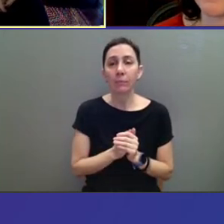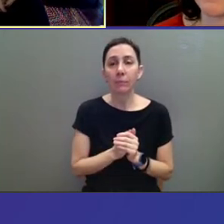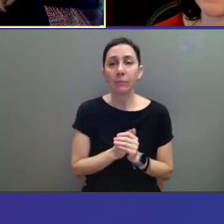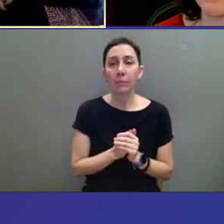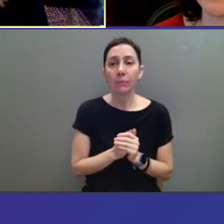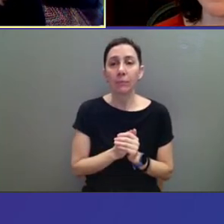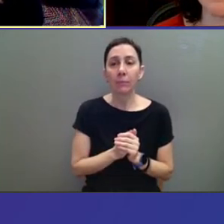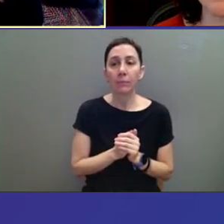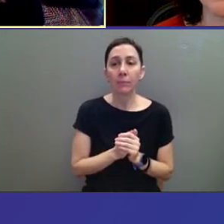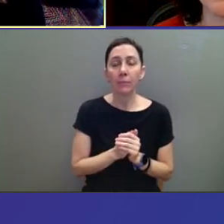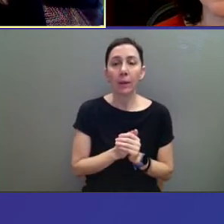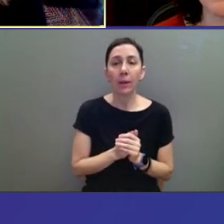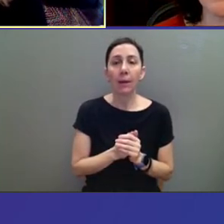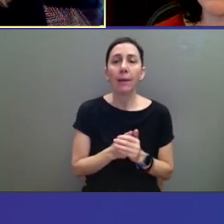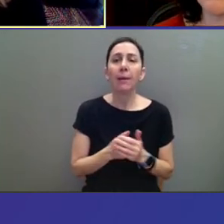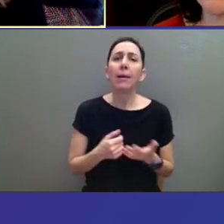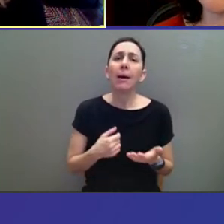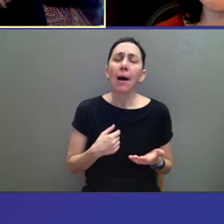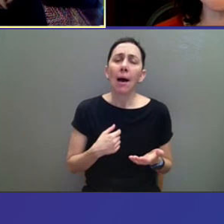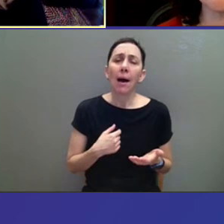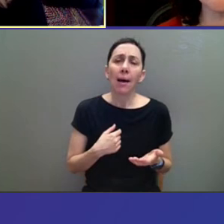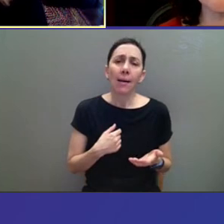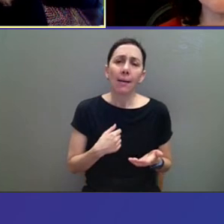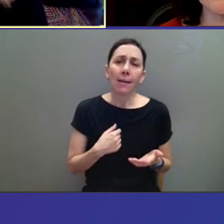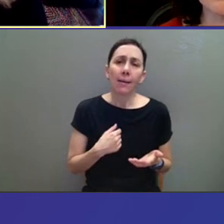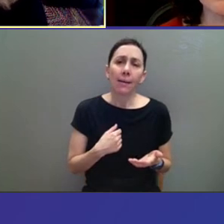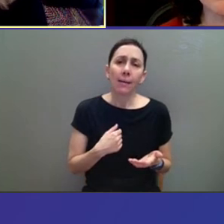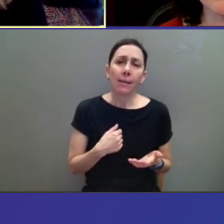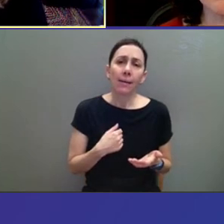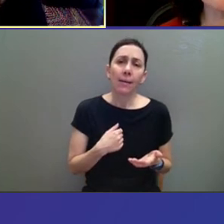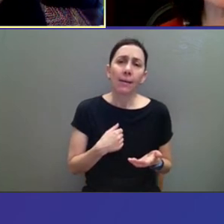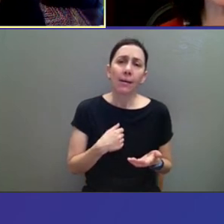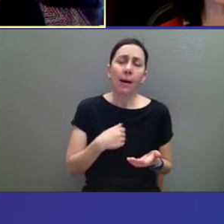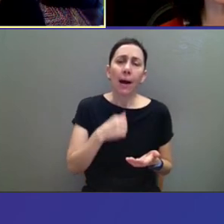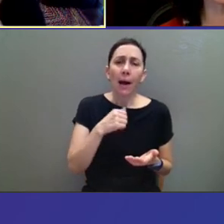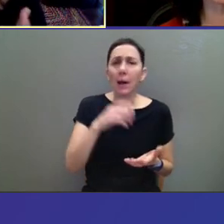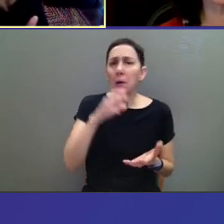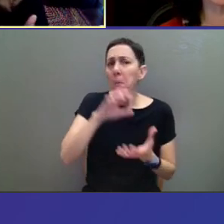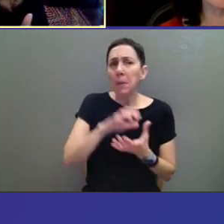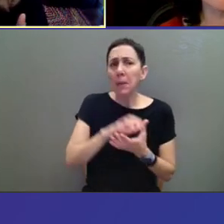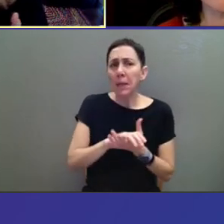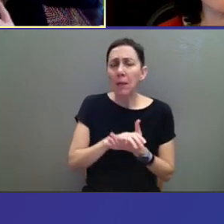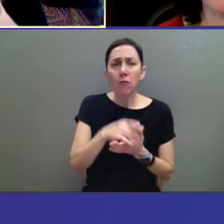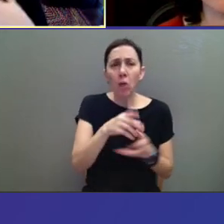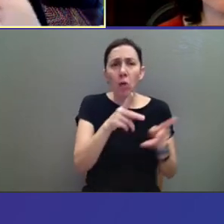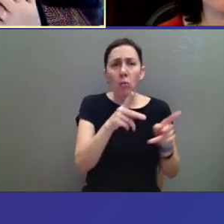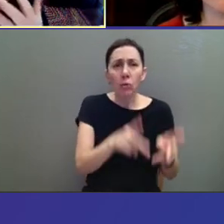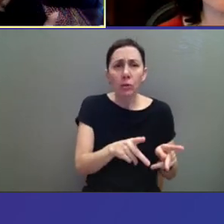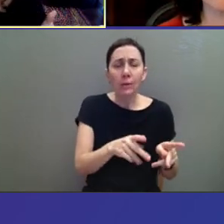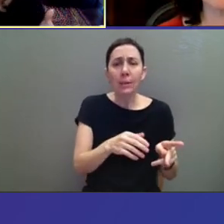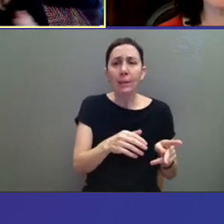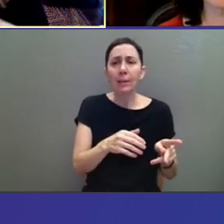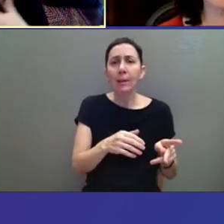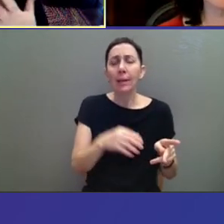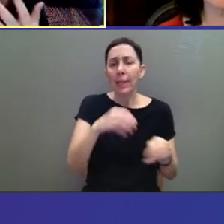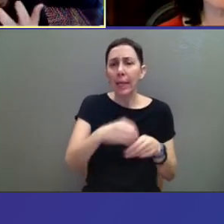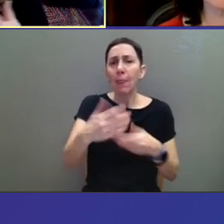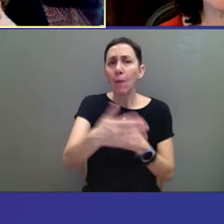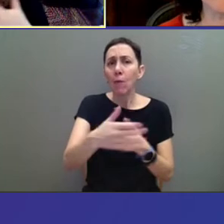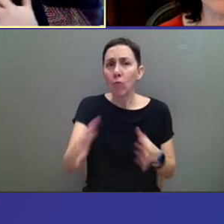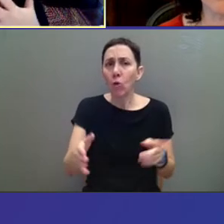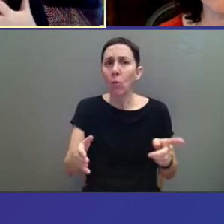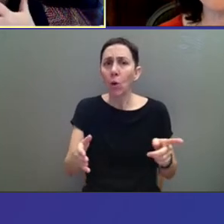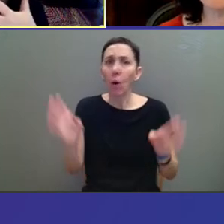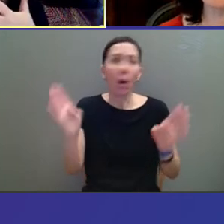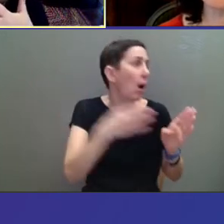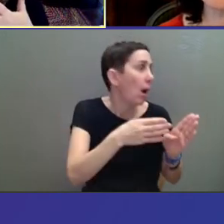believing that anyone has necessarily any more or less to say in the room about anything.